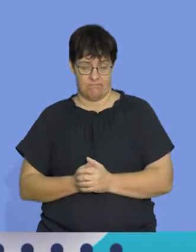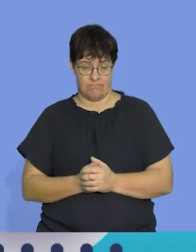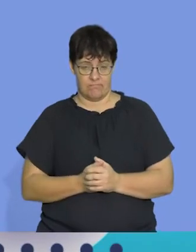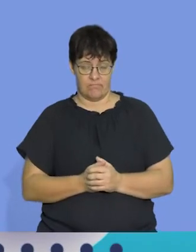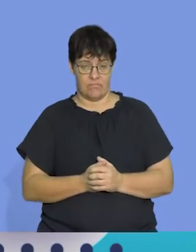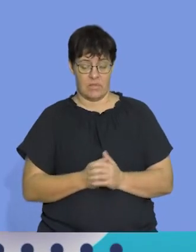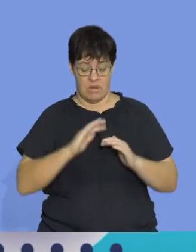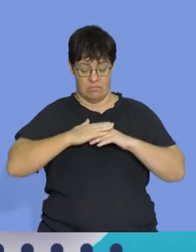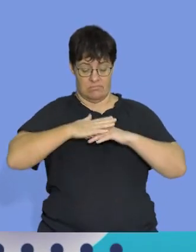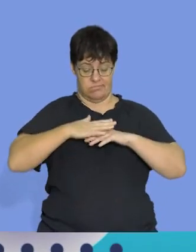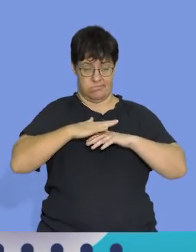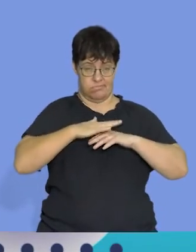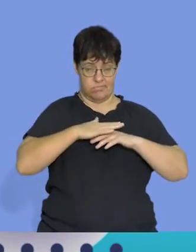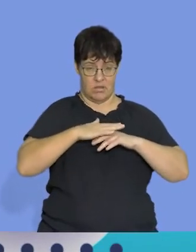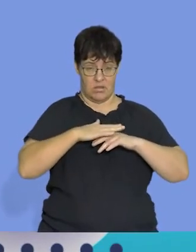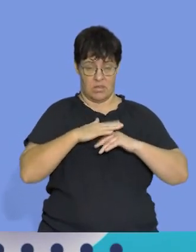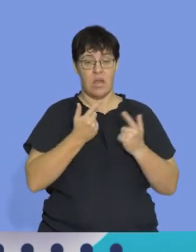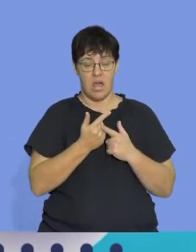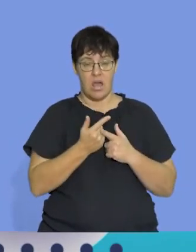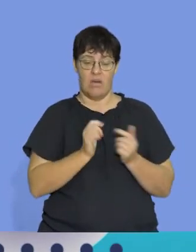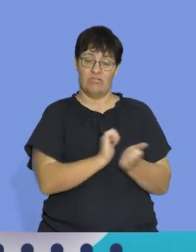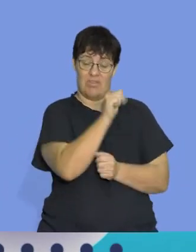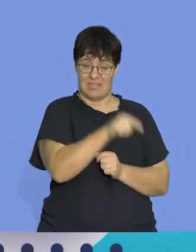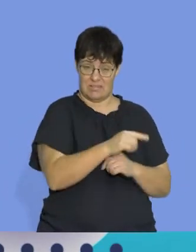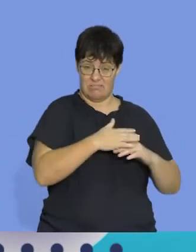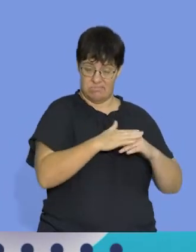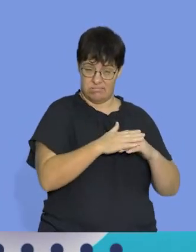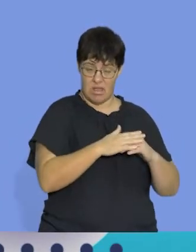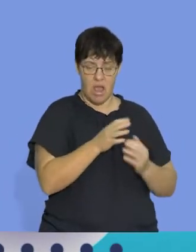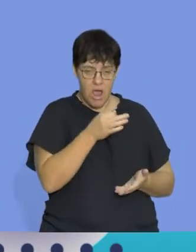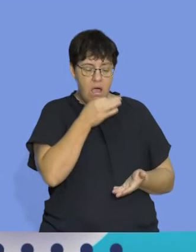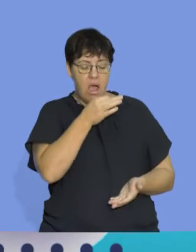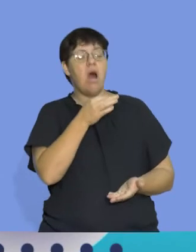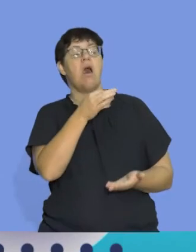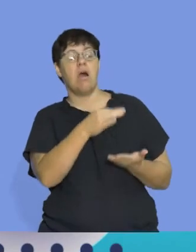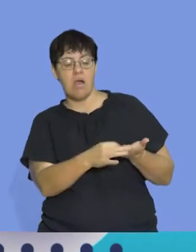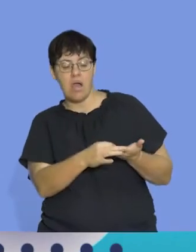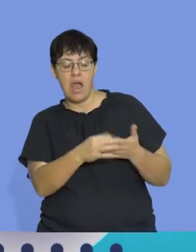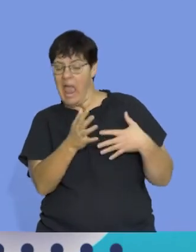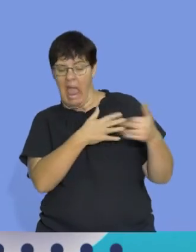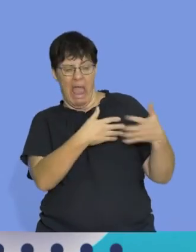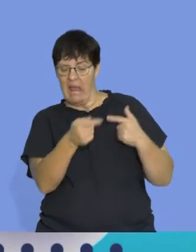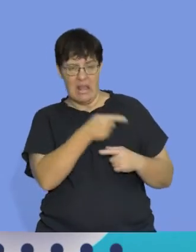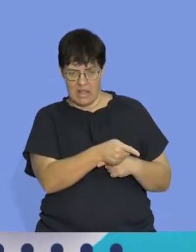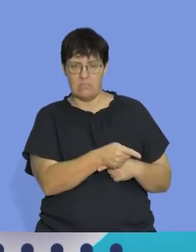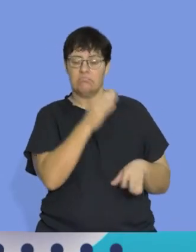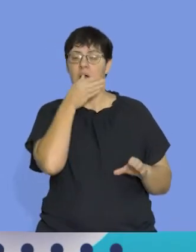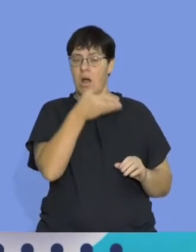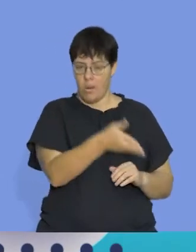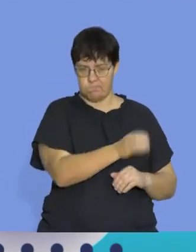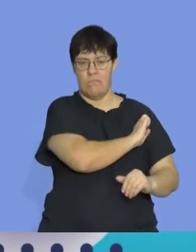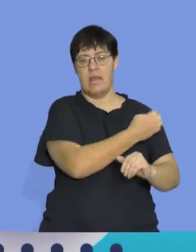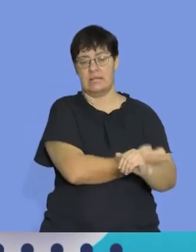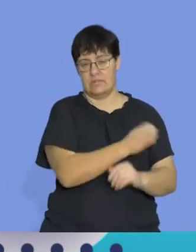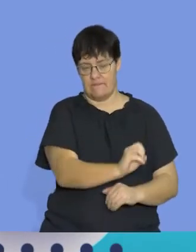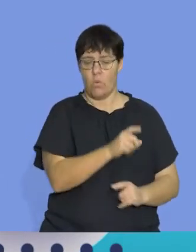these particles of a sample of a solid substance actually suggests that any form of matter does contain some energy.